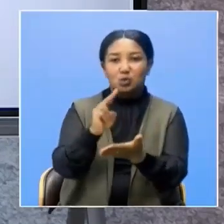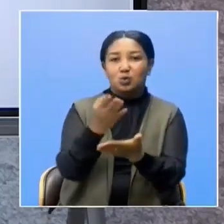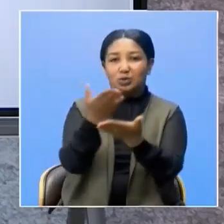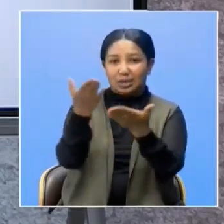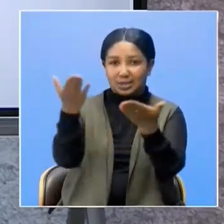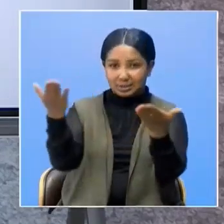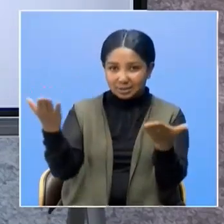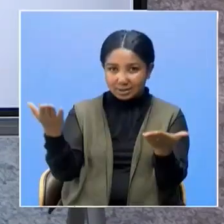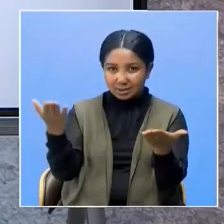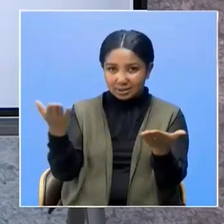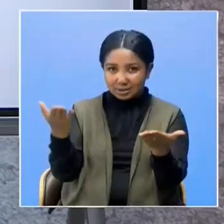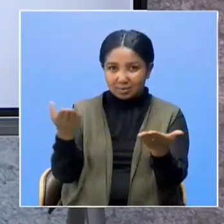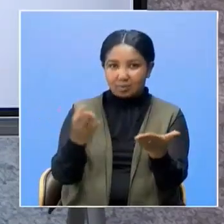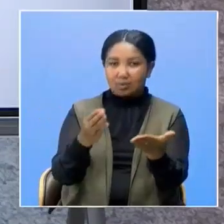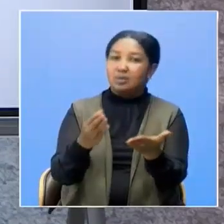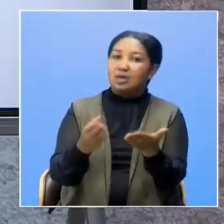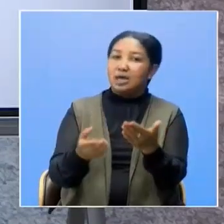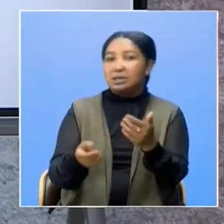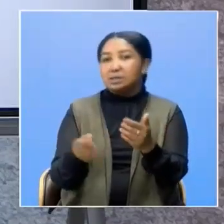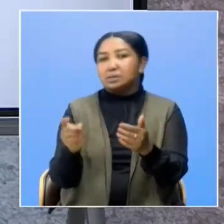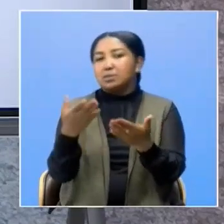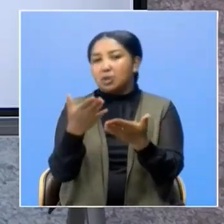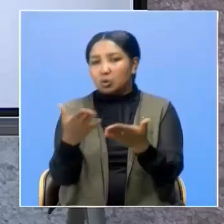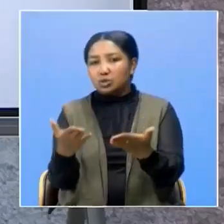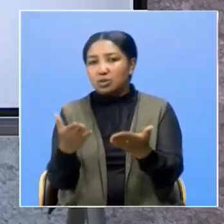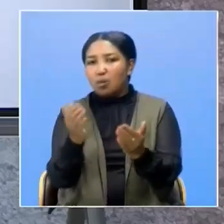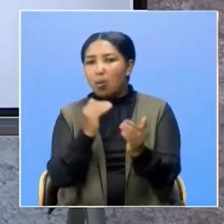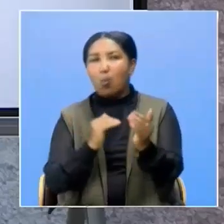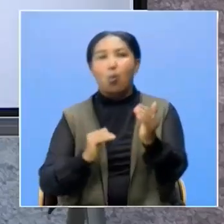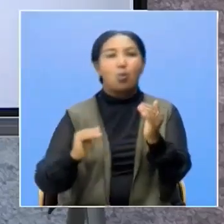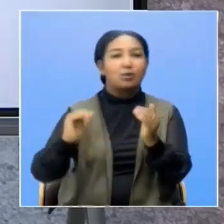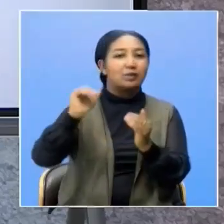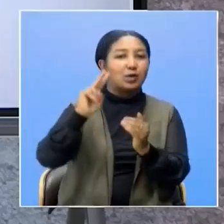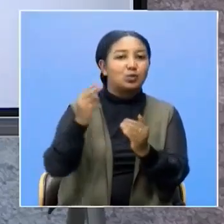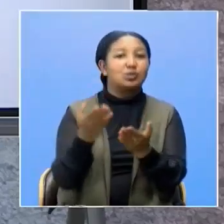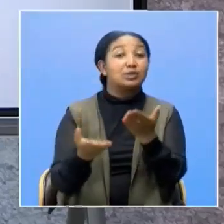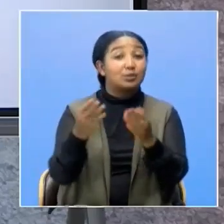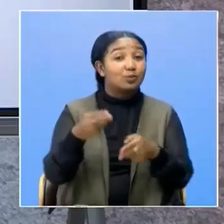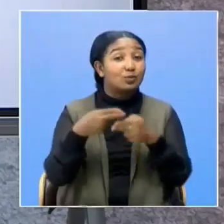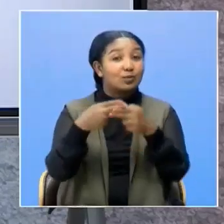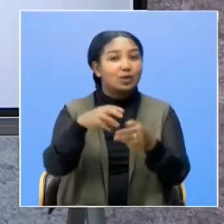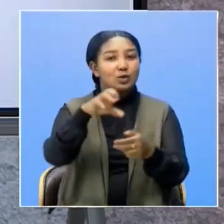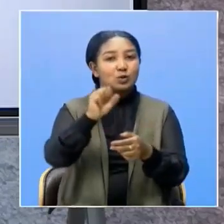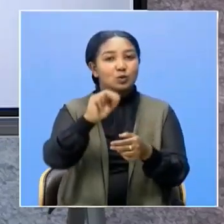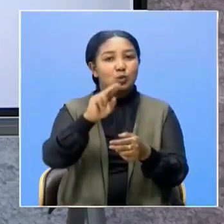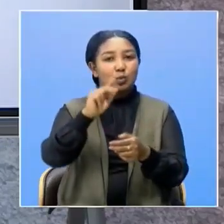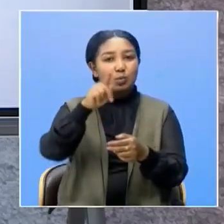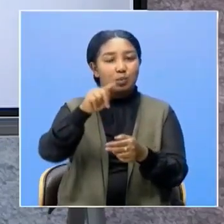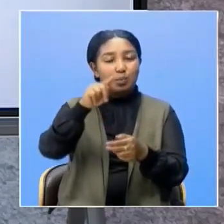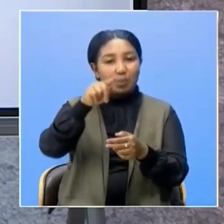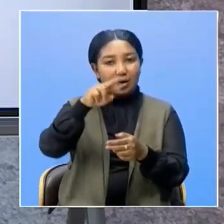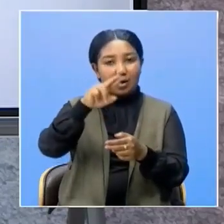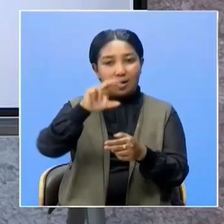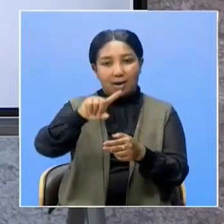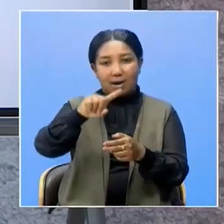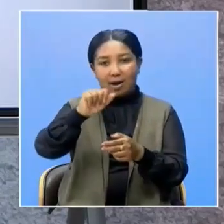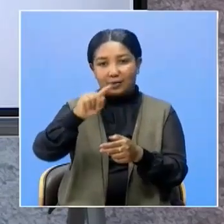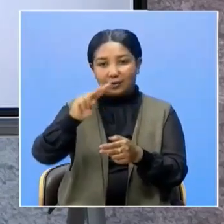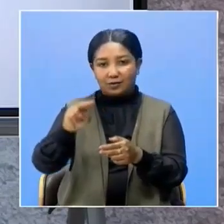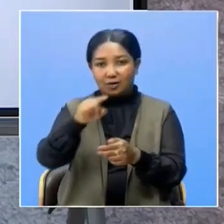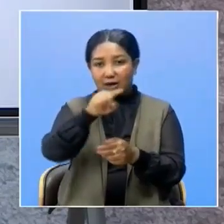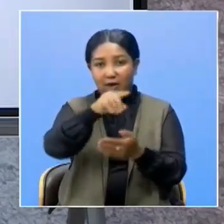is comparative, and something with more than 2 things, which is superlative. After this